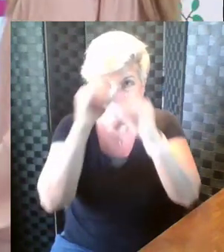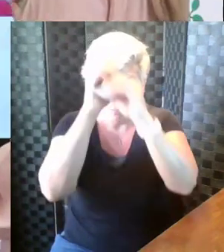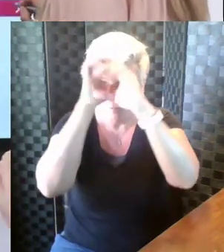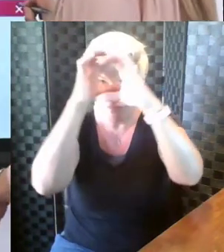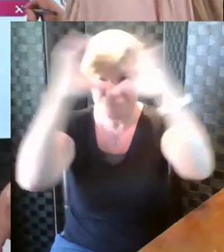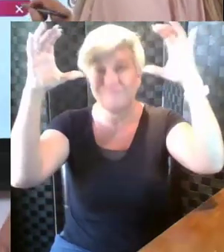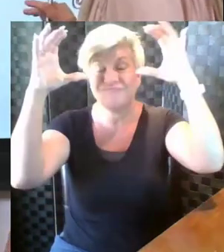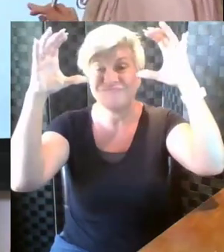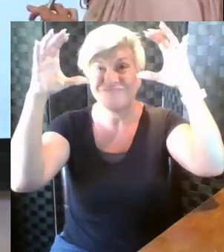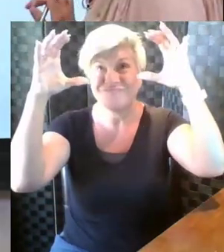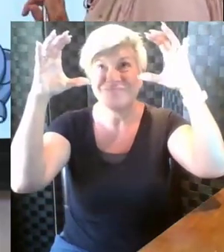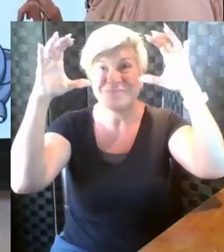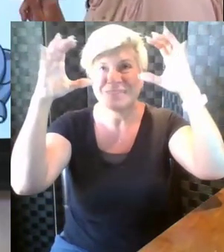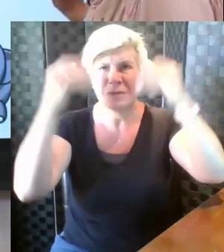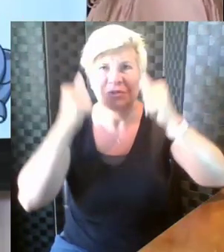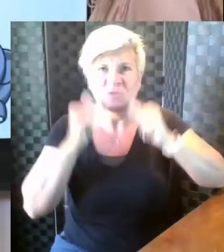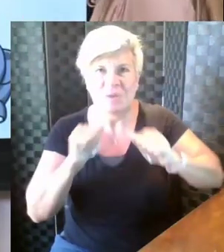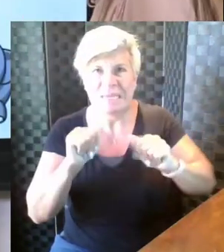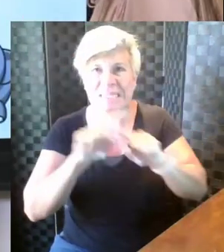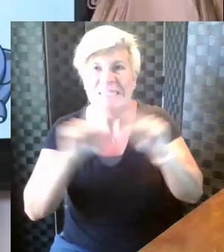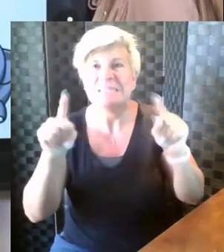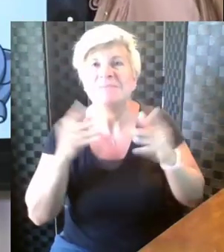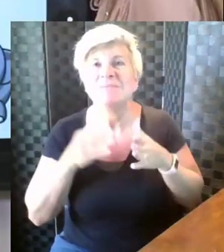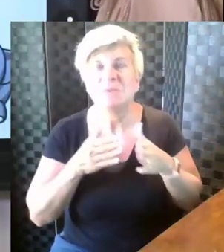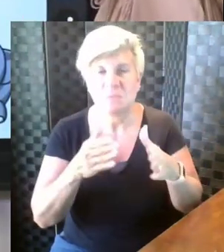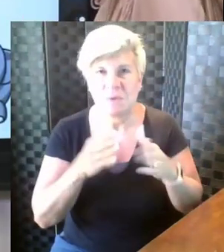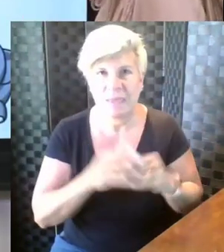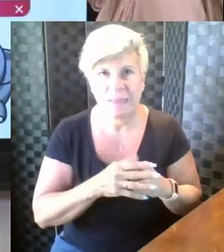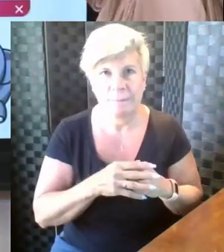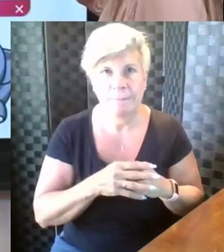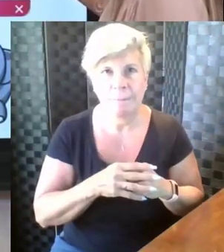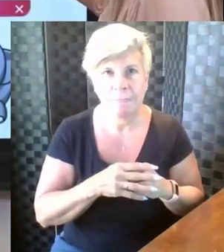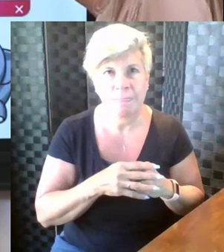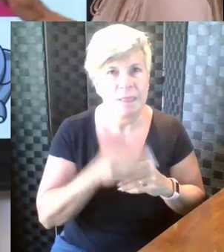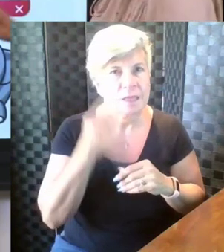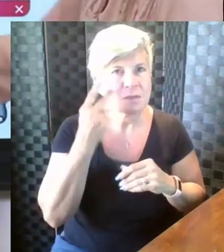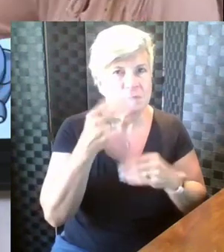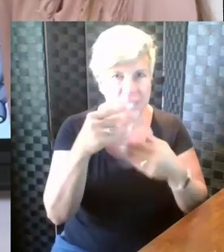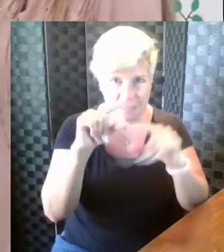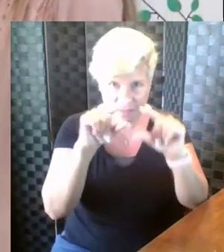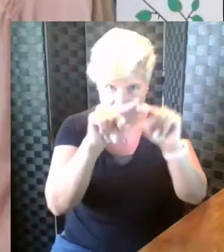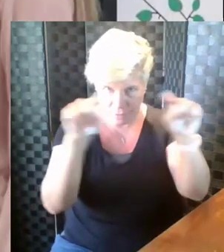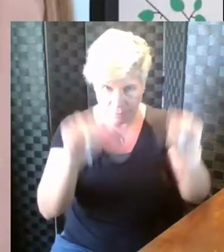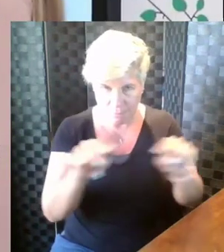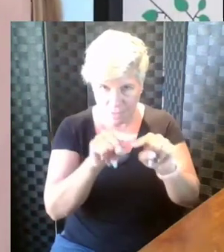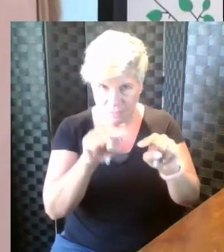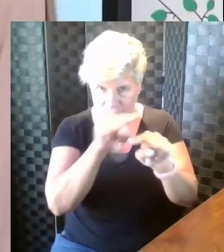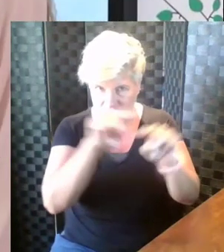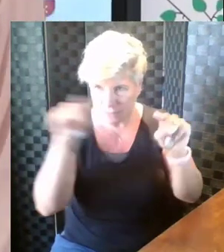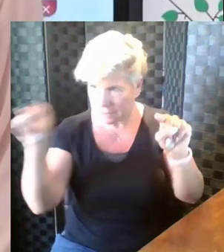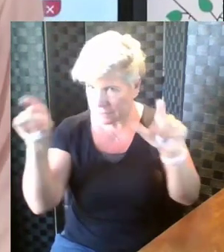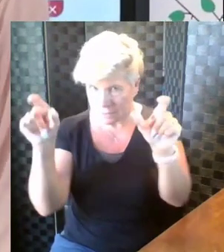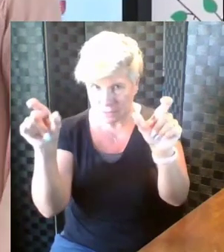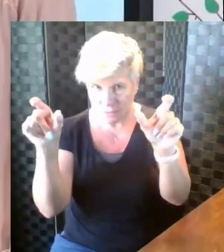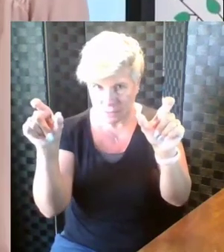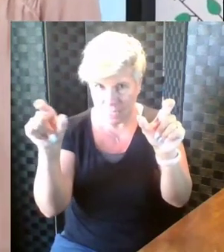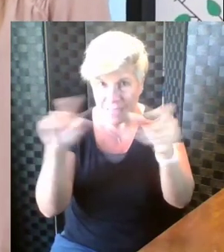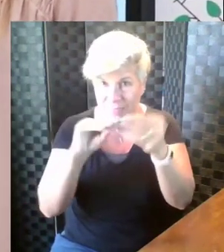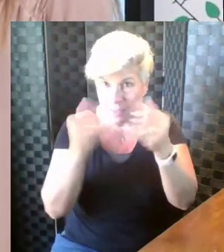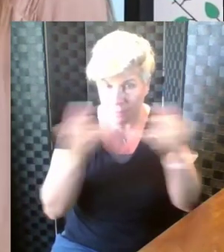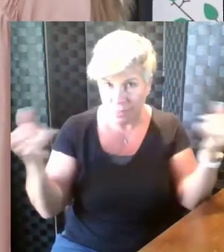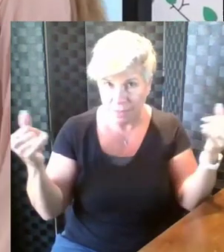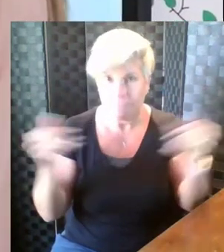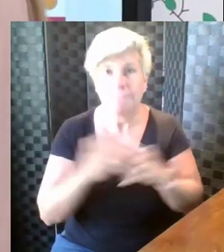brain as we try it a different way. So you'll see the boxes here at the bottom and our trusty number